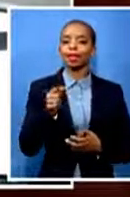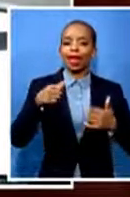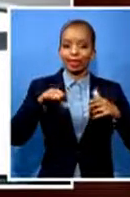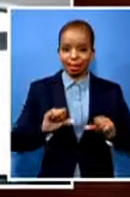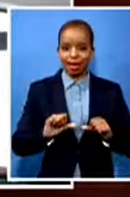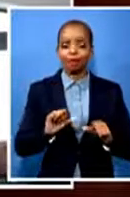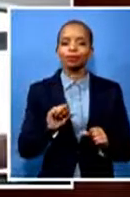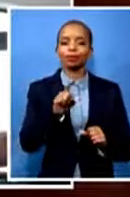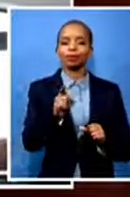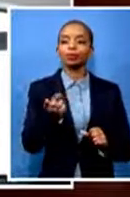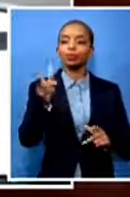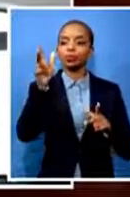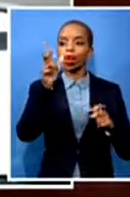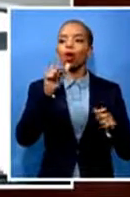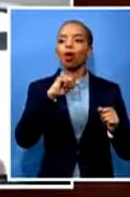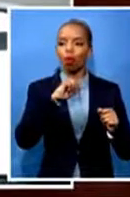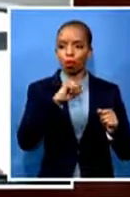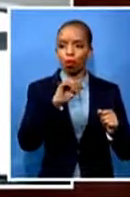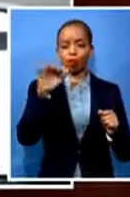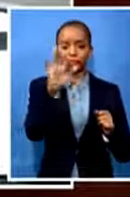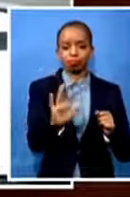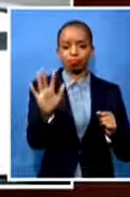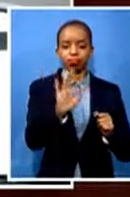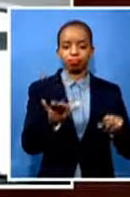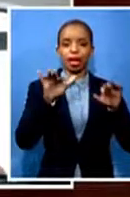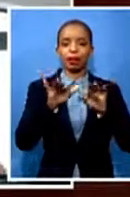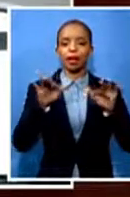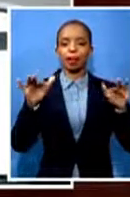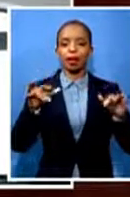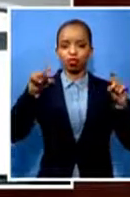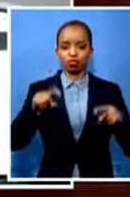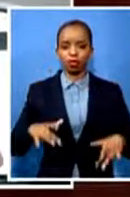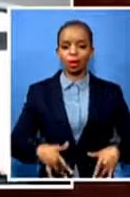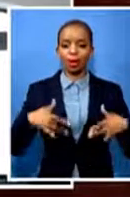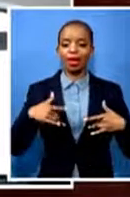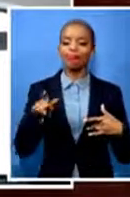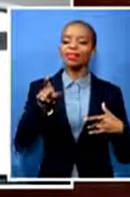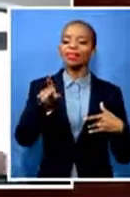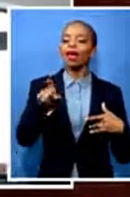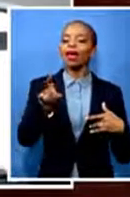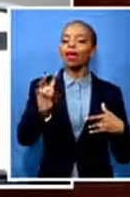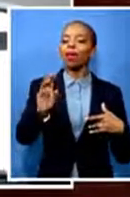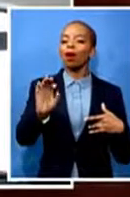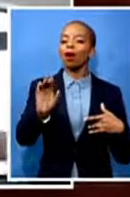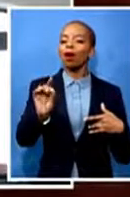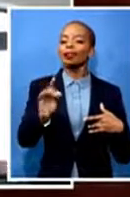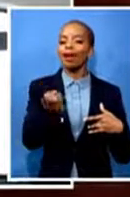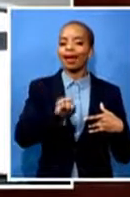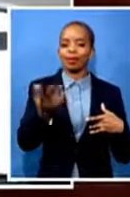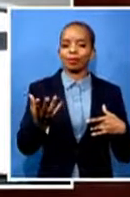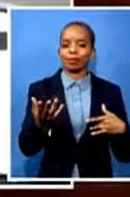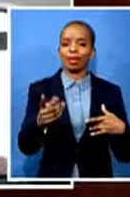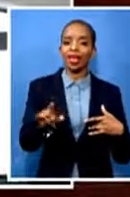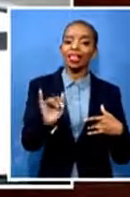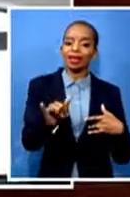to belong to a particular ward. So we use that to build up ultimately a ward in making sure